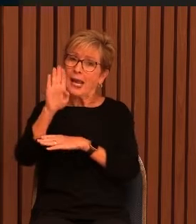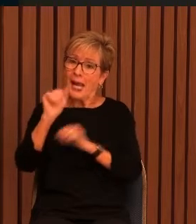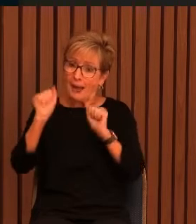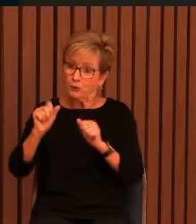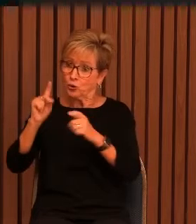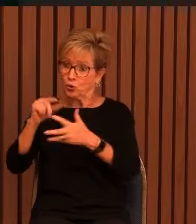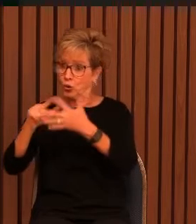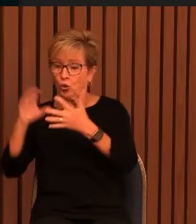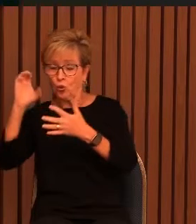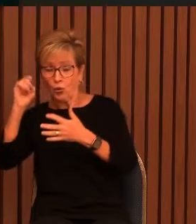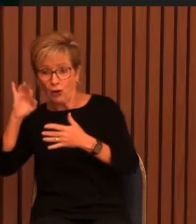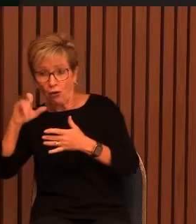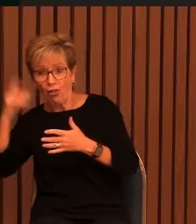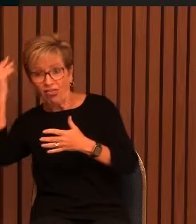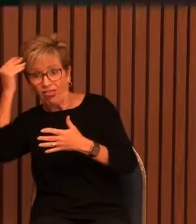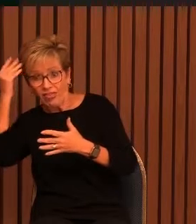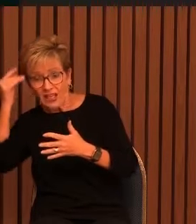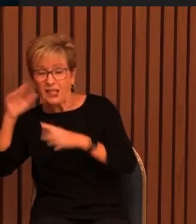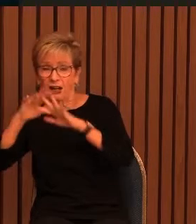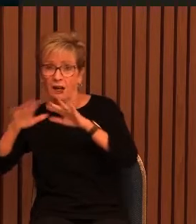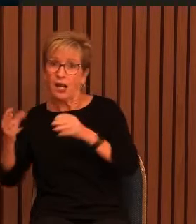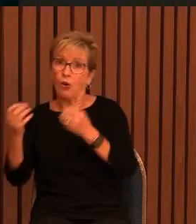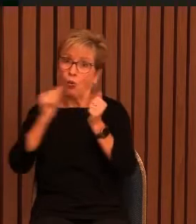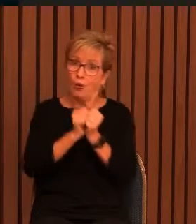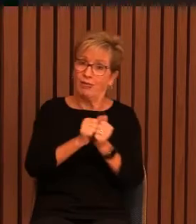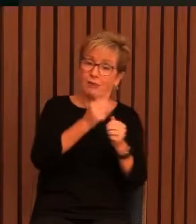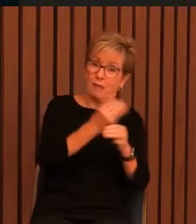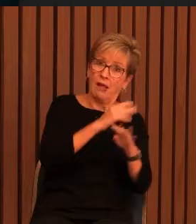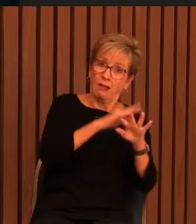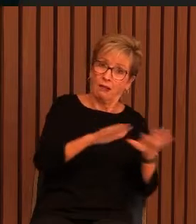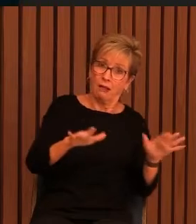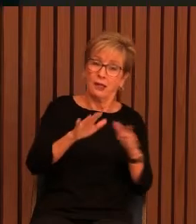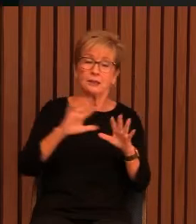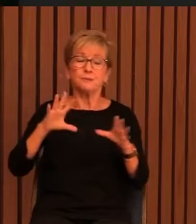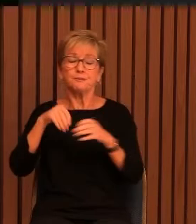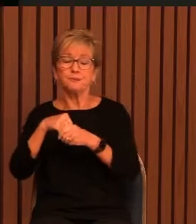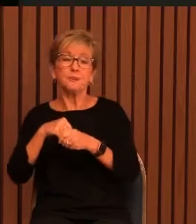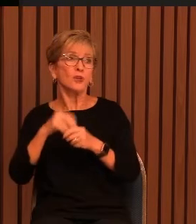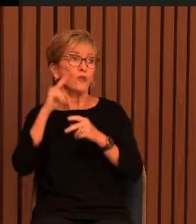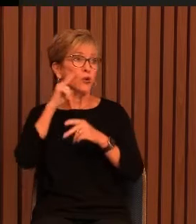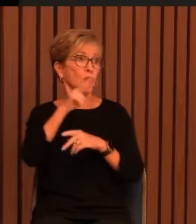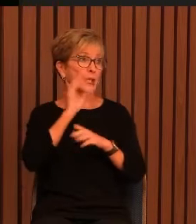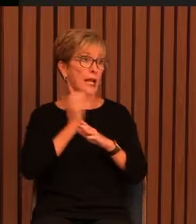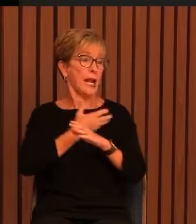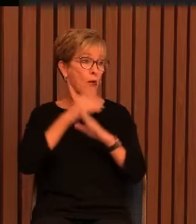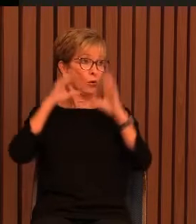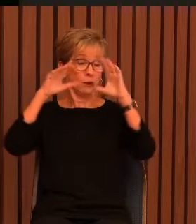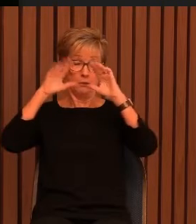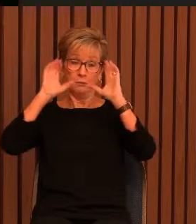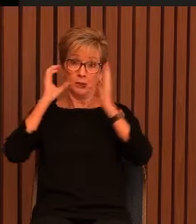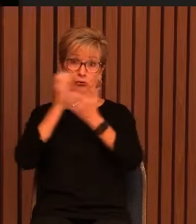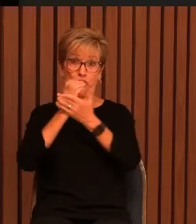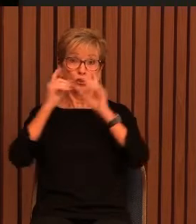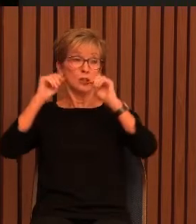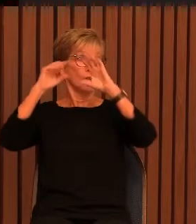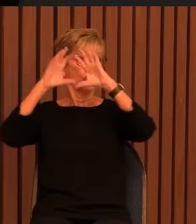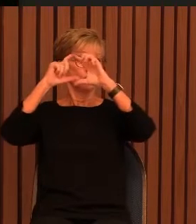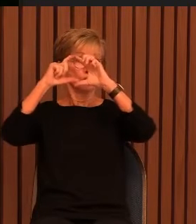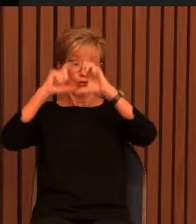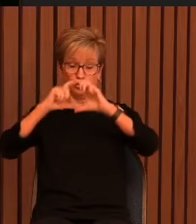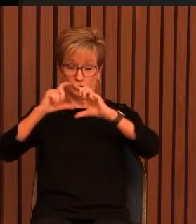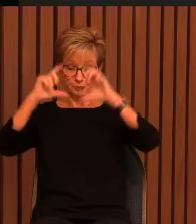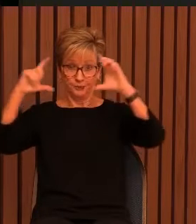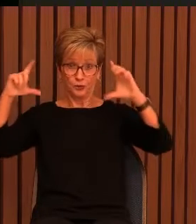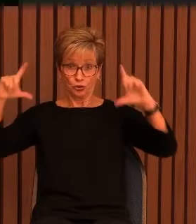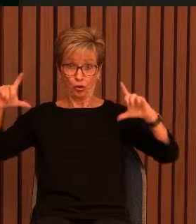academic competencies. So if you just look down the circles, the the closest thing to the student is the